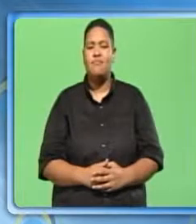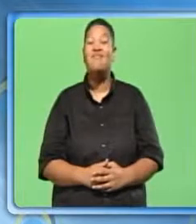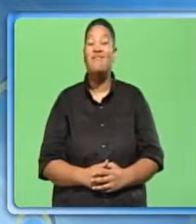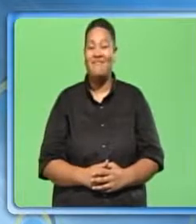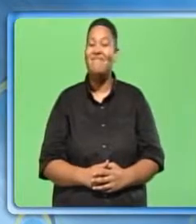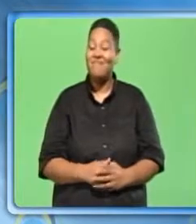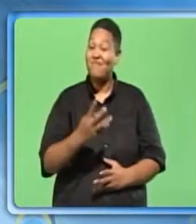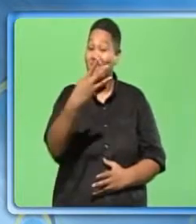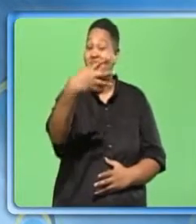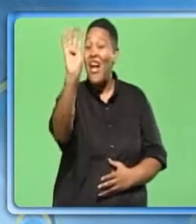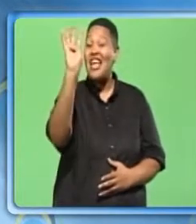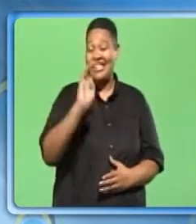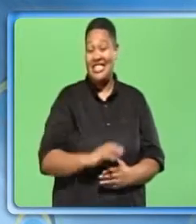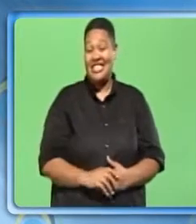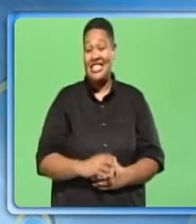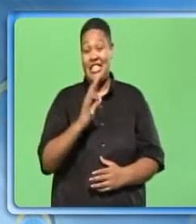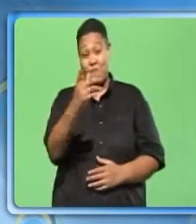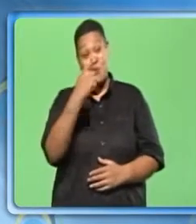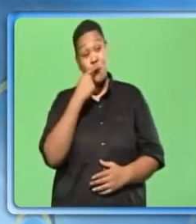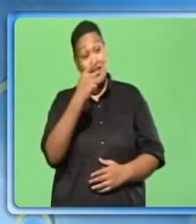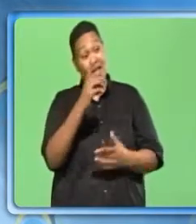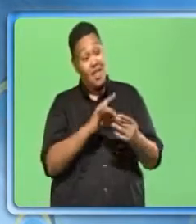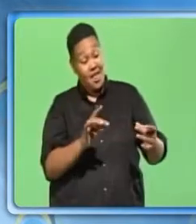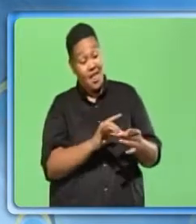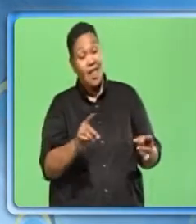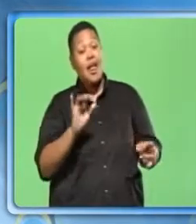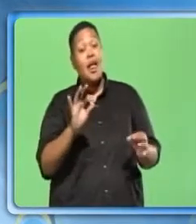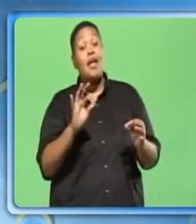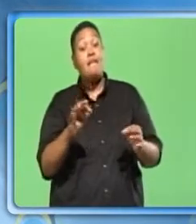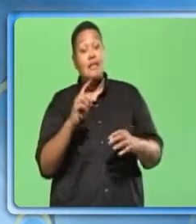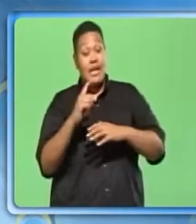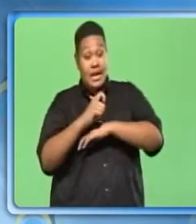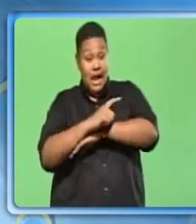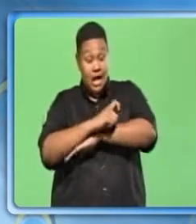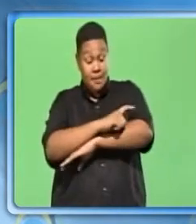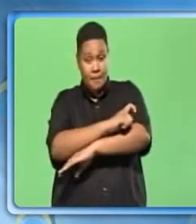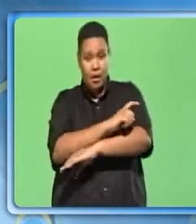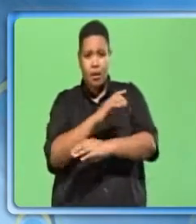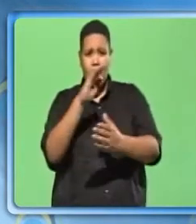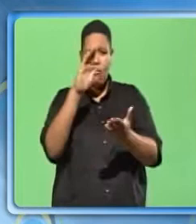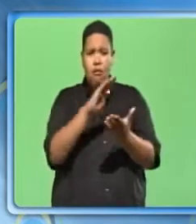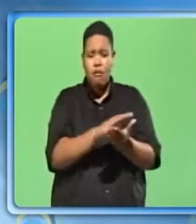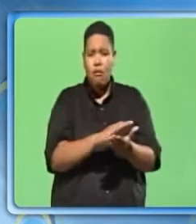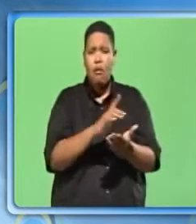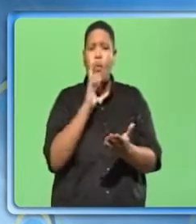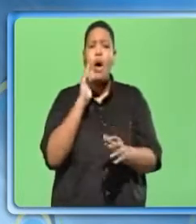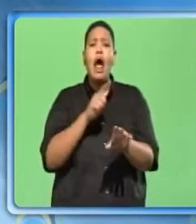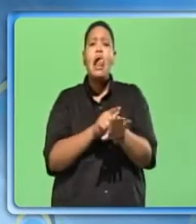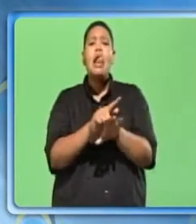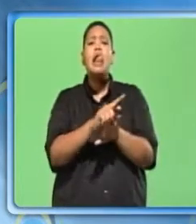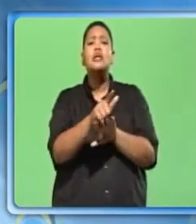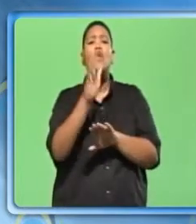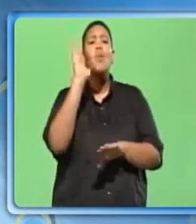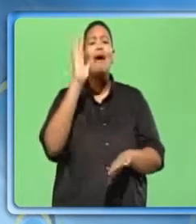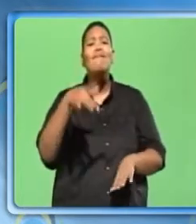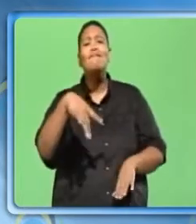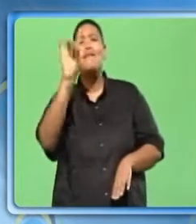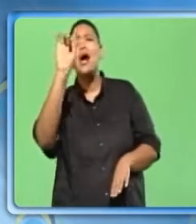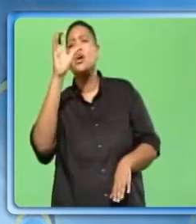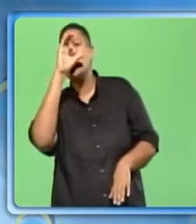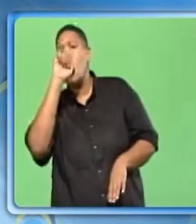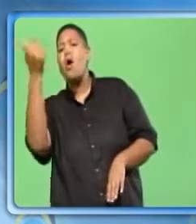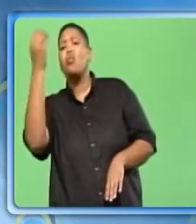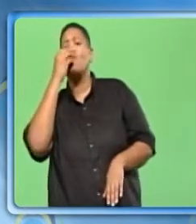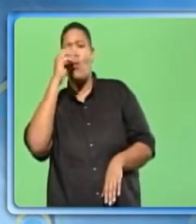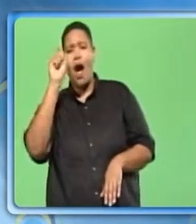You're quite right. If you said that if the population of caterpillar falls, then the lizard would have to find other food